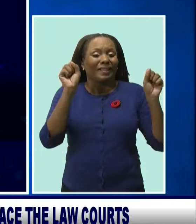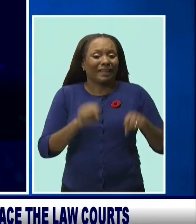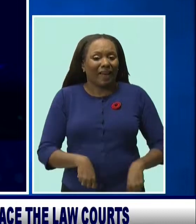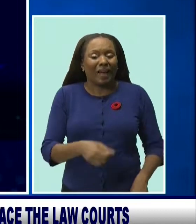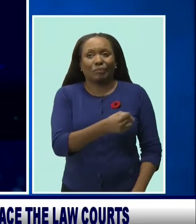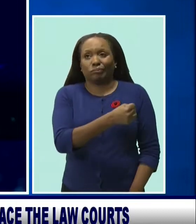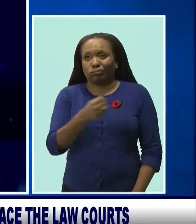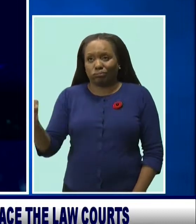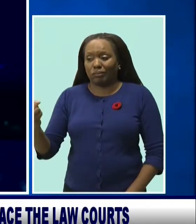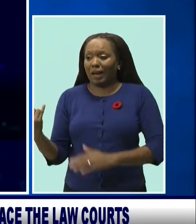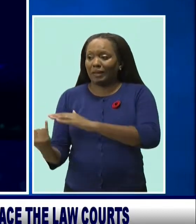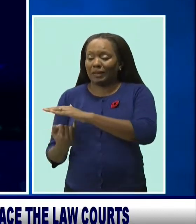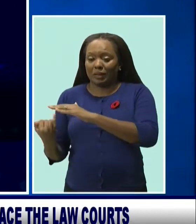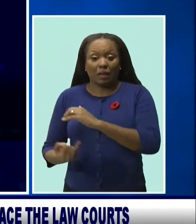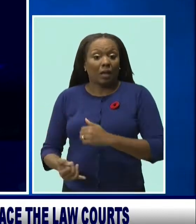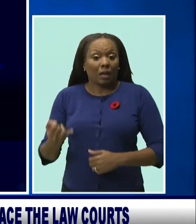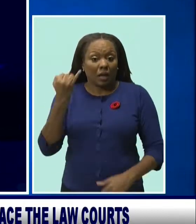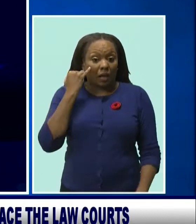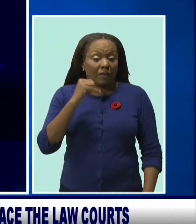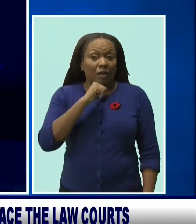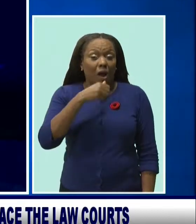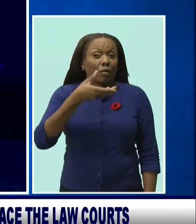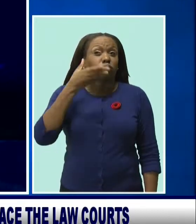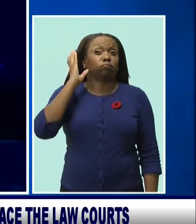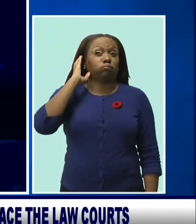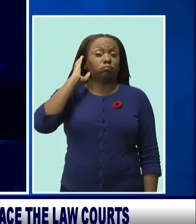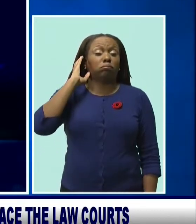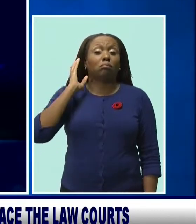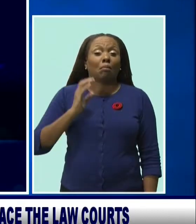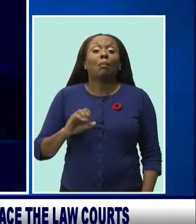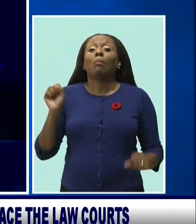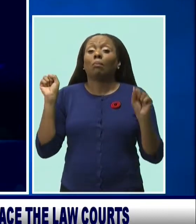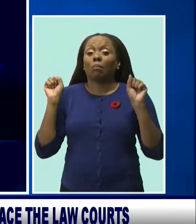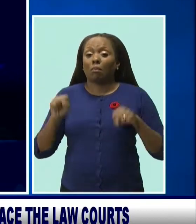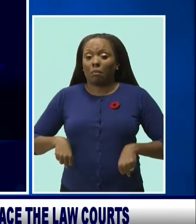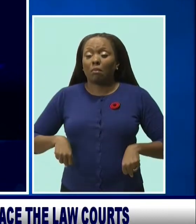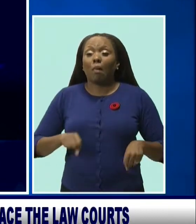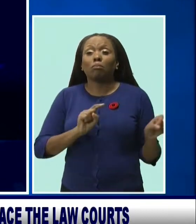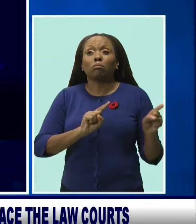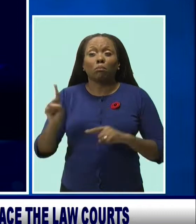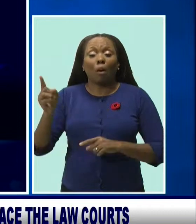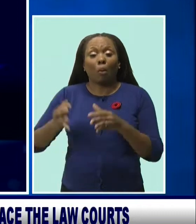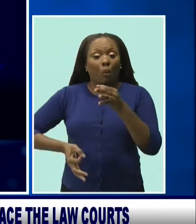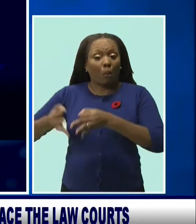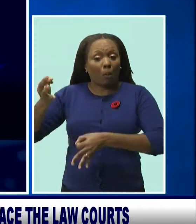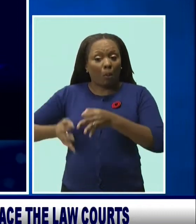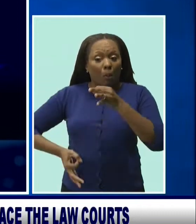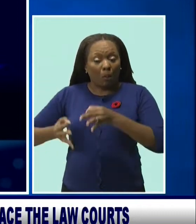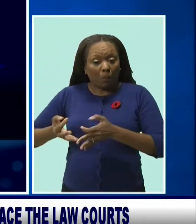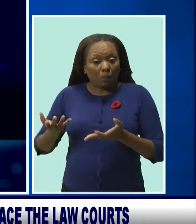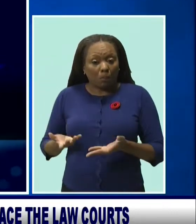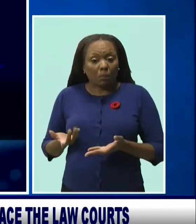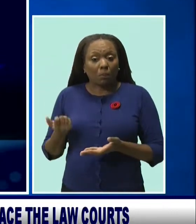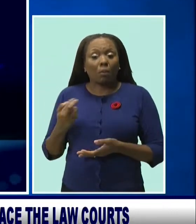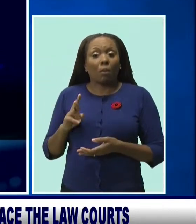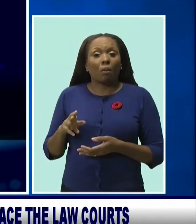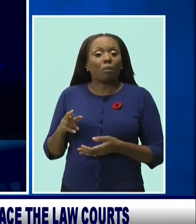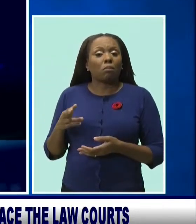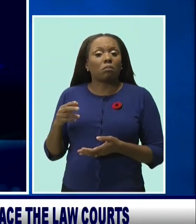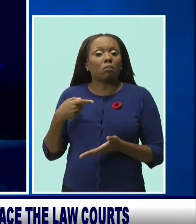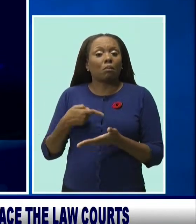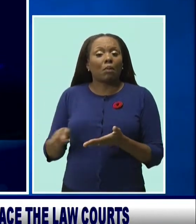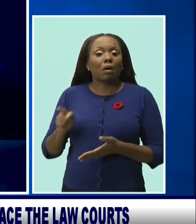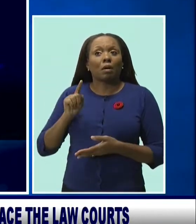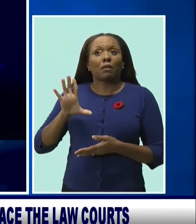who refuses to cooperate when sent for can find themselves facing the court and may be liable to a